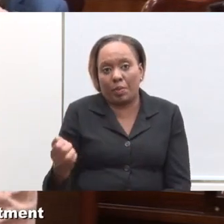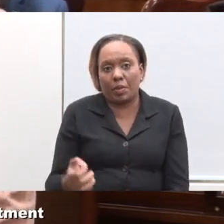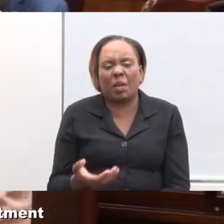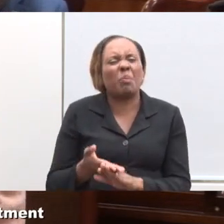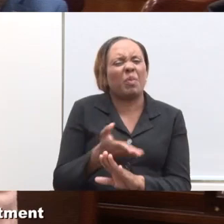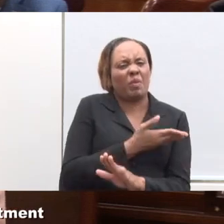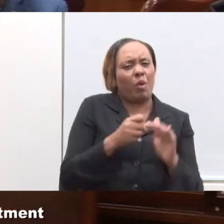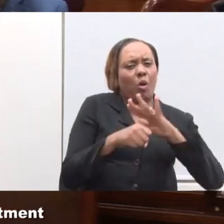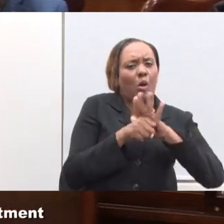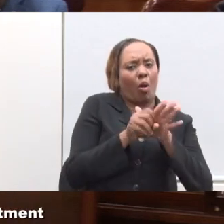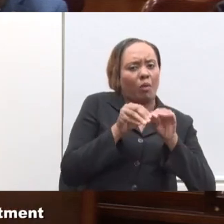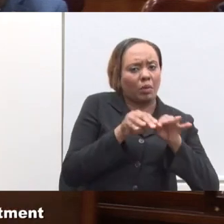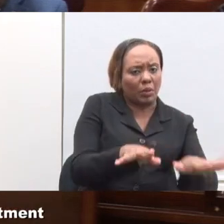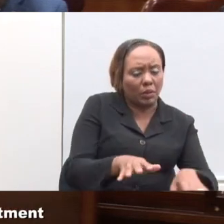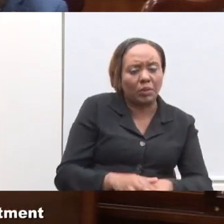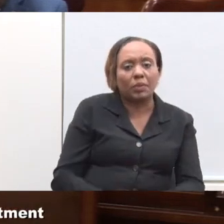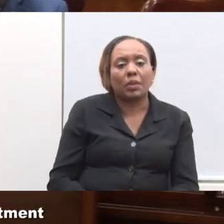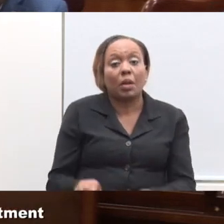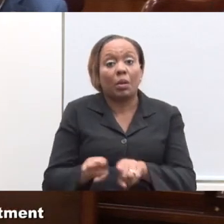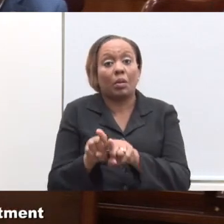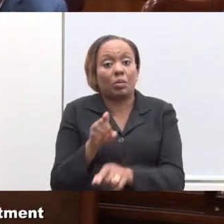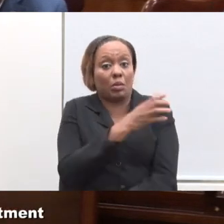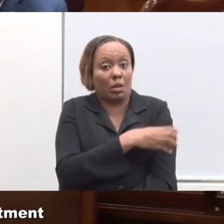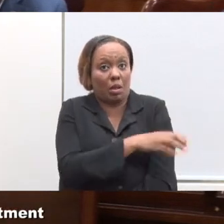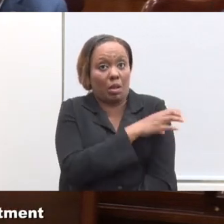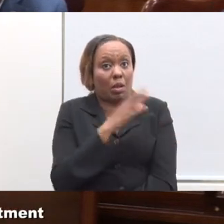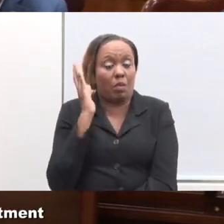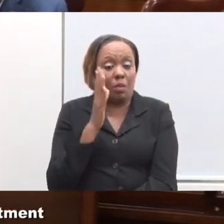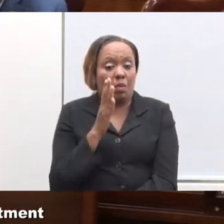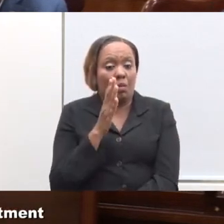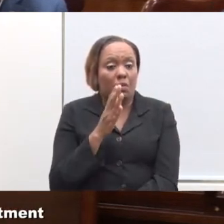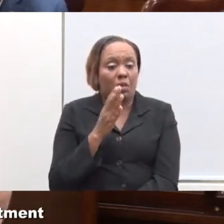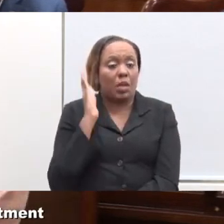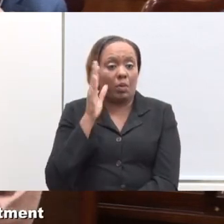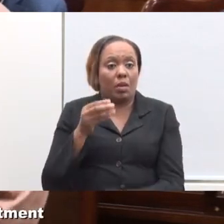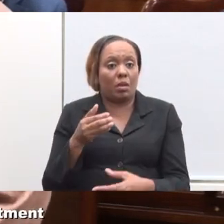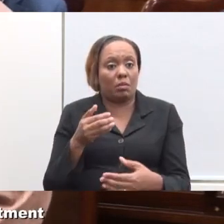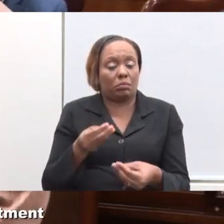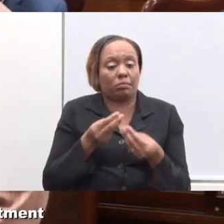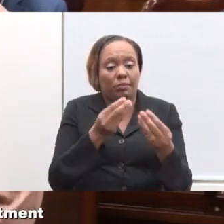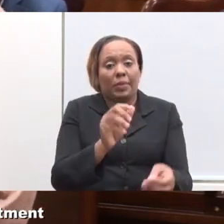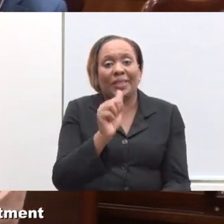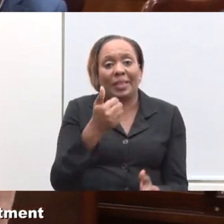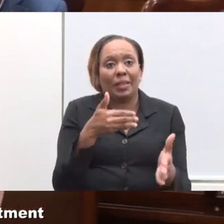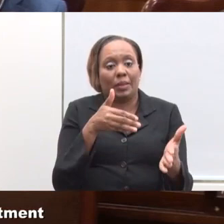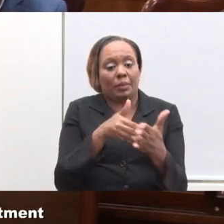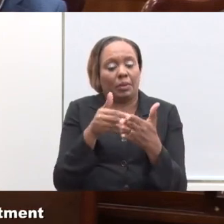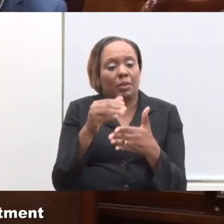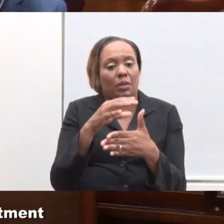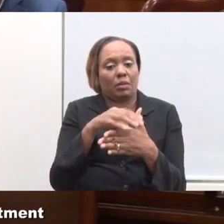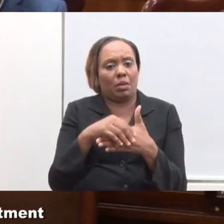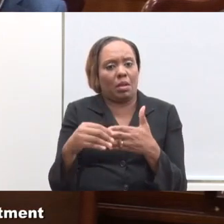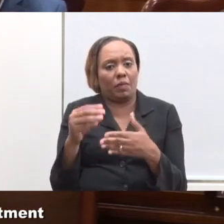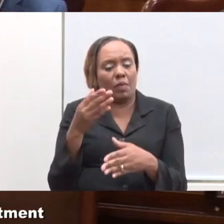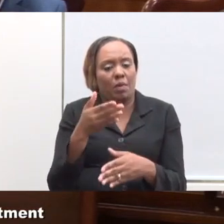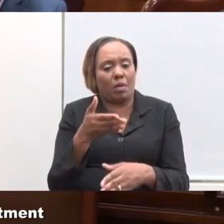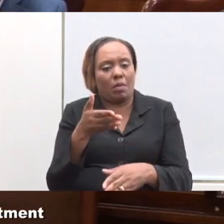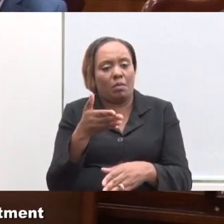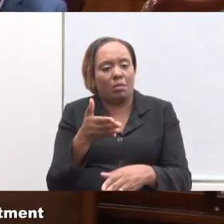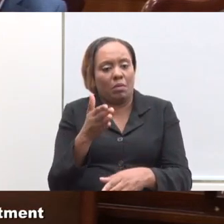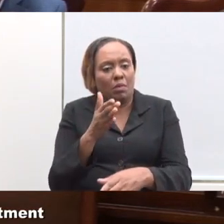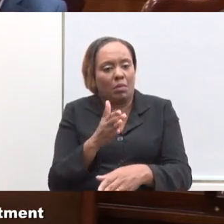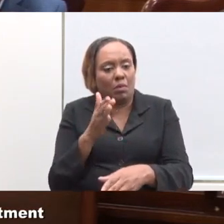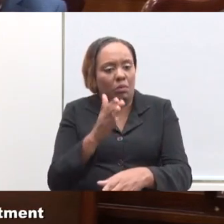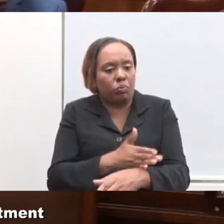that equally, the polyclinics would receive $10 million in order to be able to upgrade their equipment as